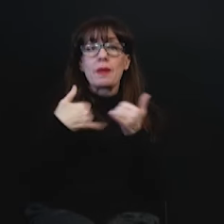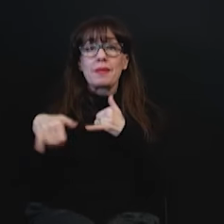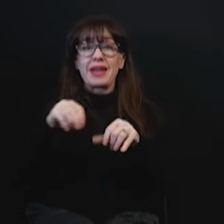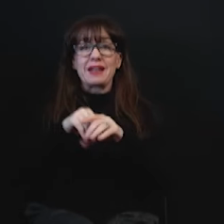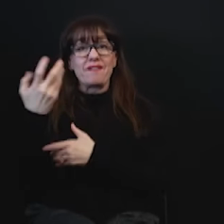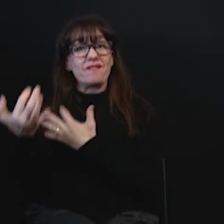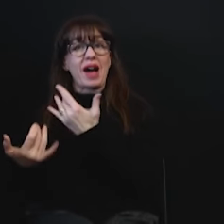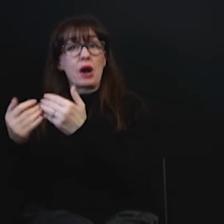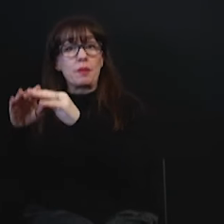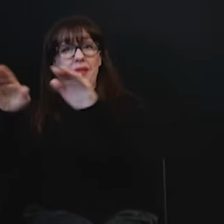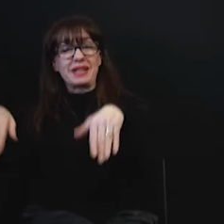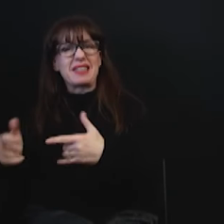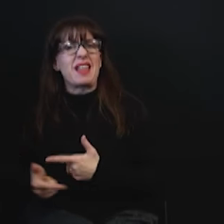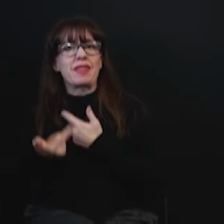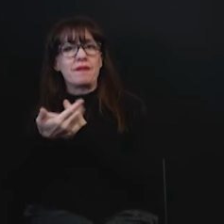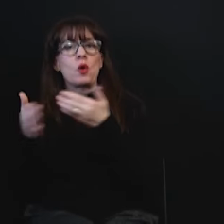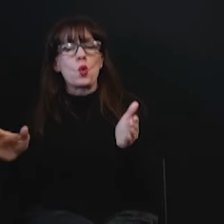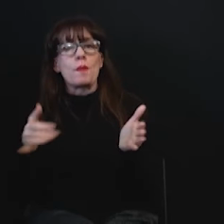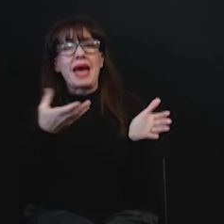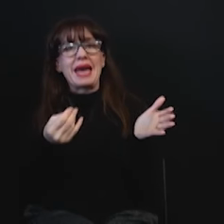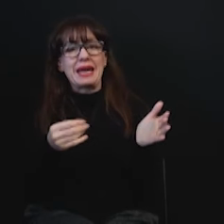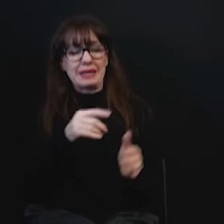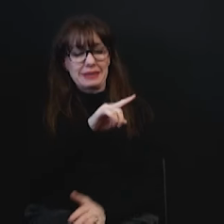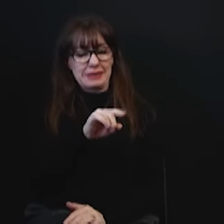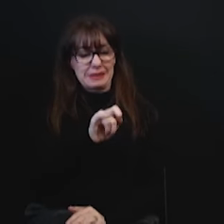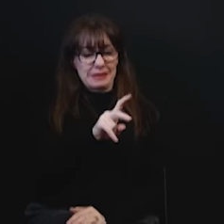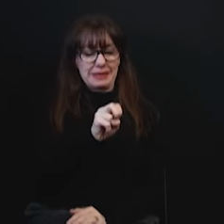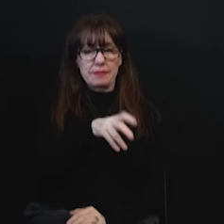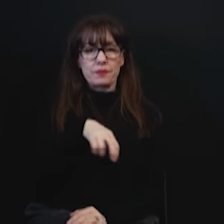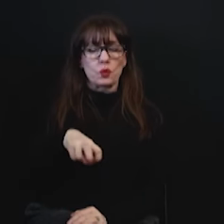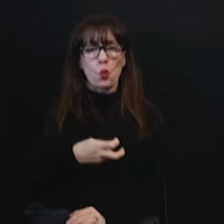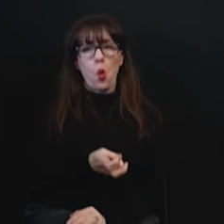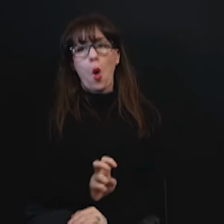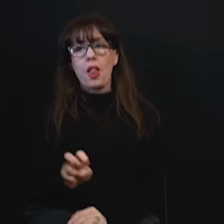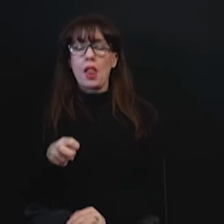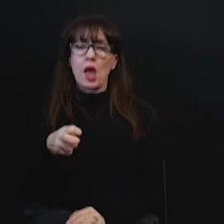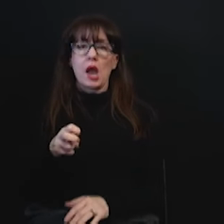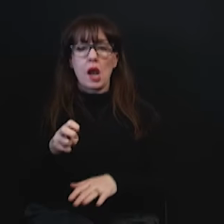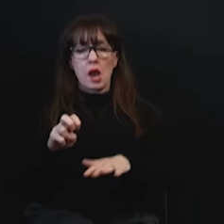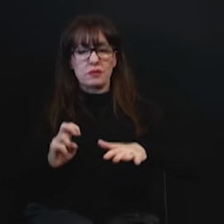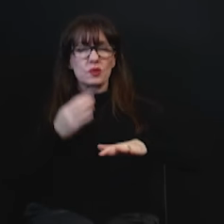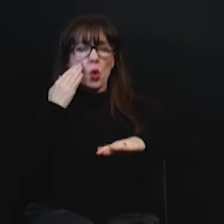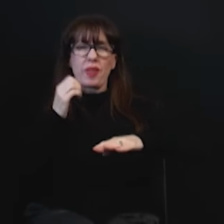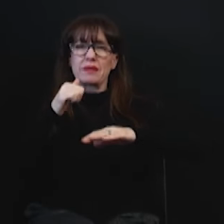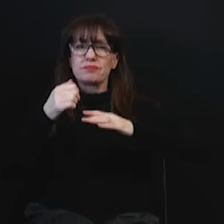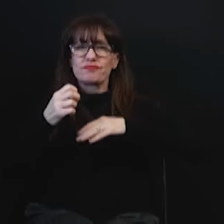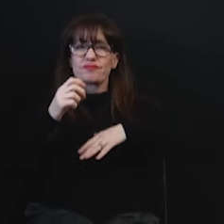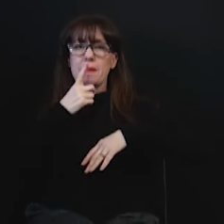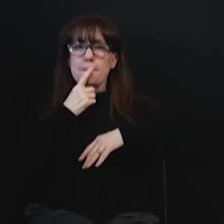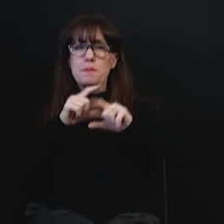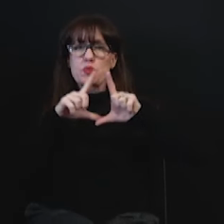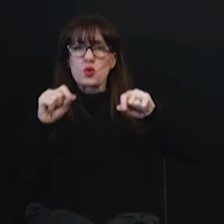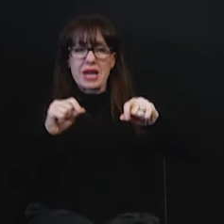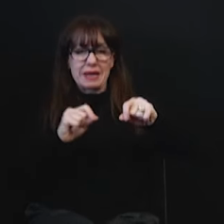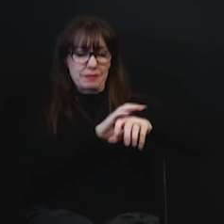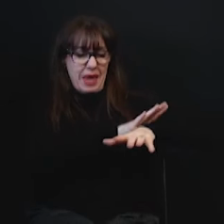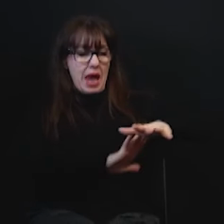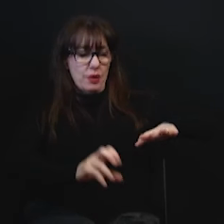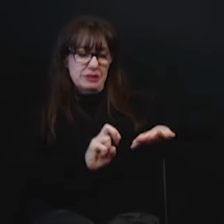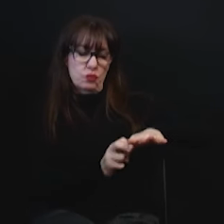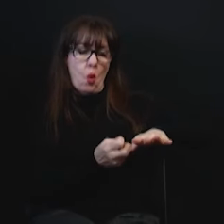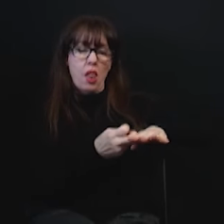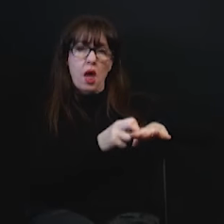fireplace in our living room, and Zeke started, he was crawling up on the little, there's a brick pedestal there, and was